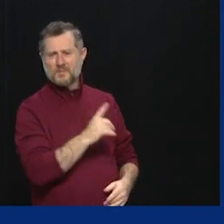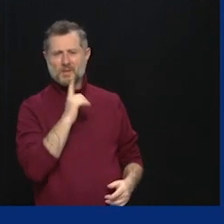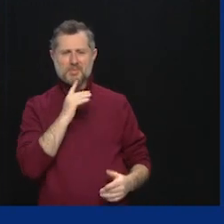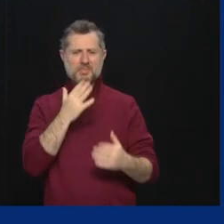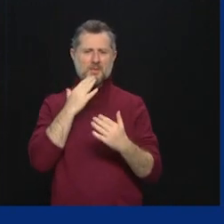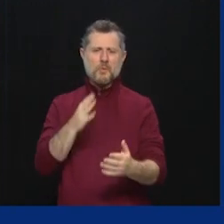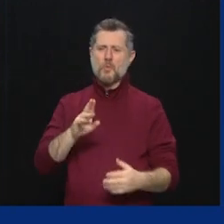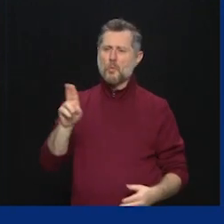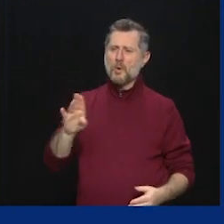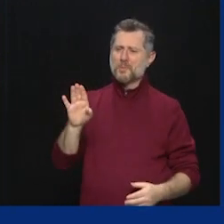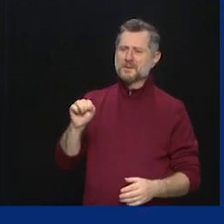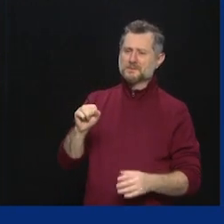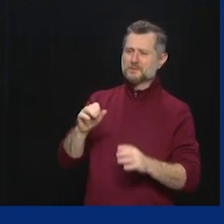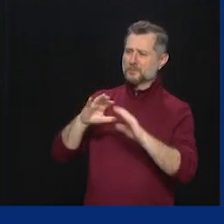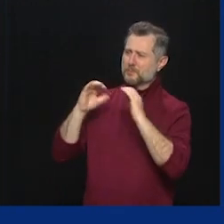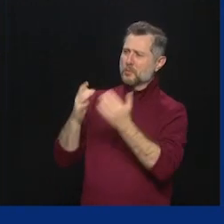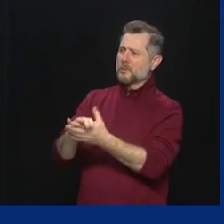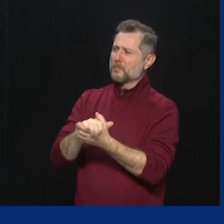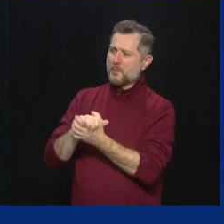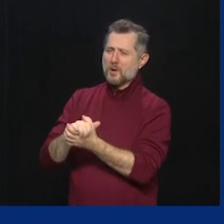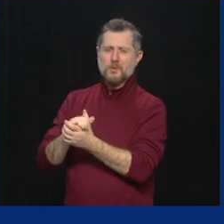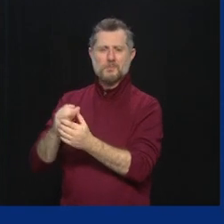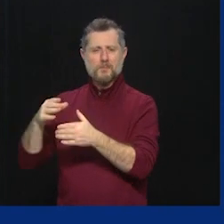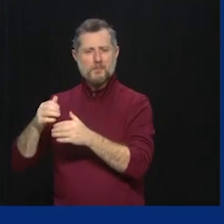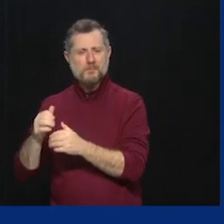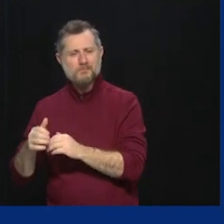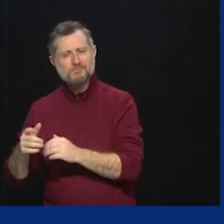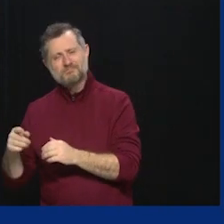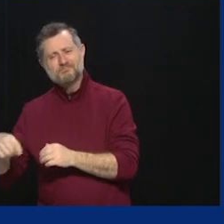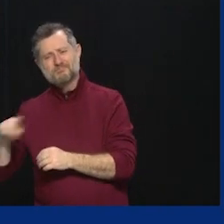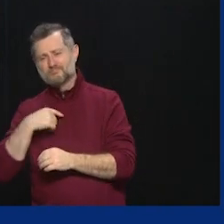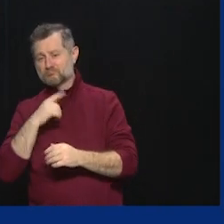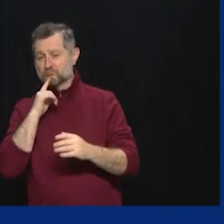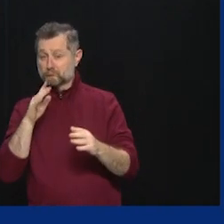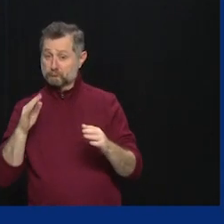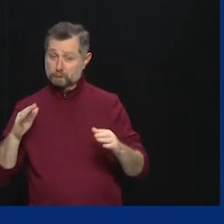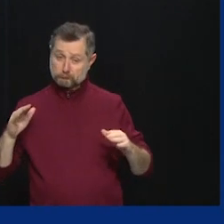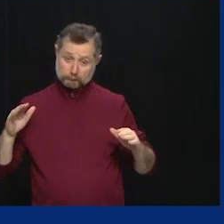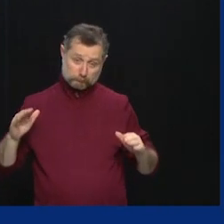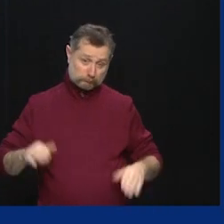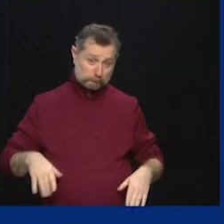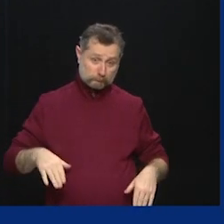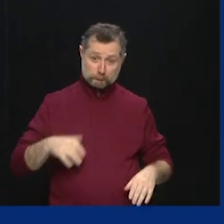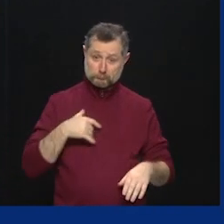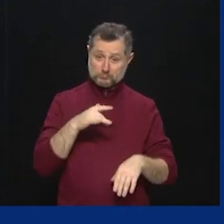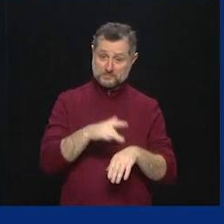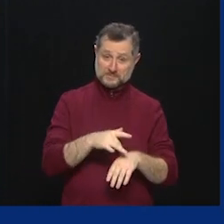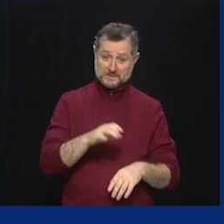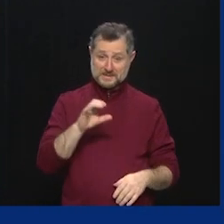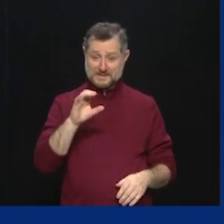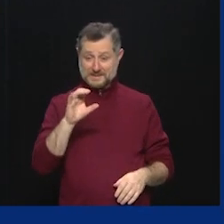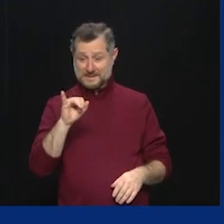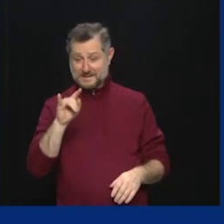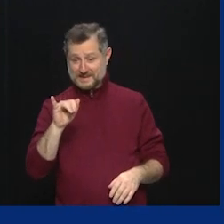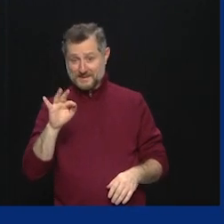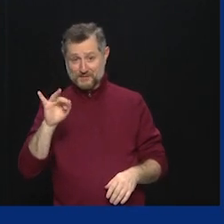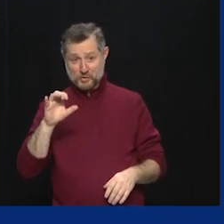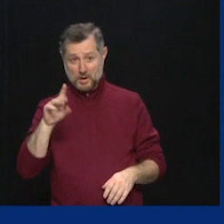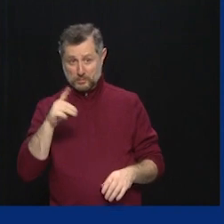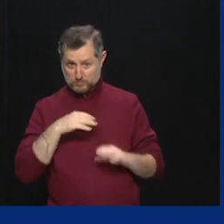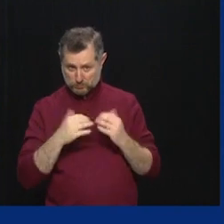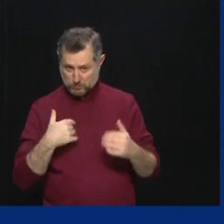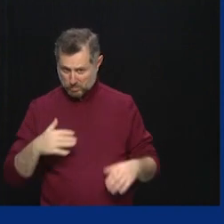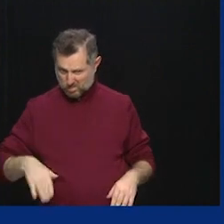arena partners. And I want to thank, I never made it to Citi Field's opening, Jeff. I never made it to, I was